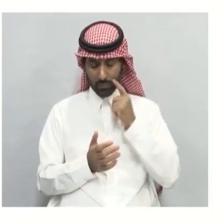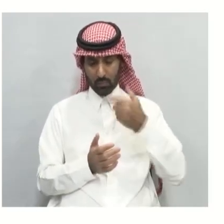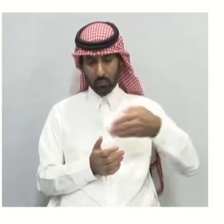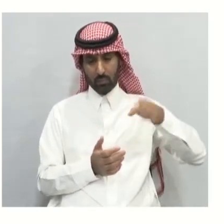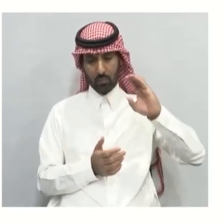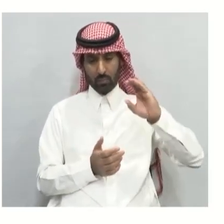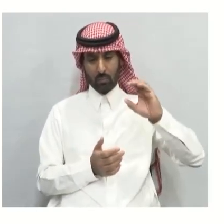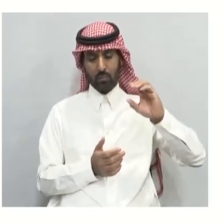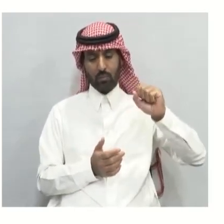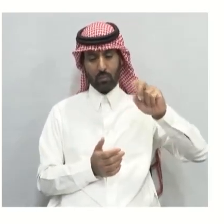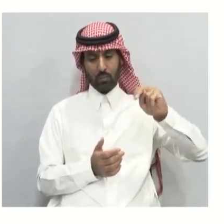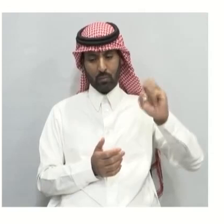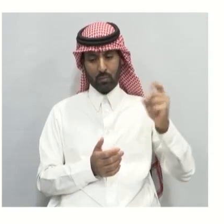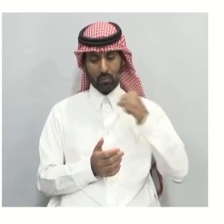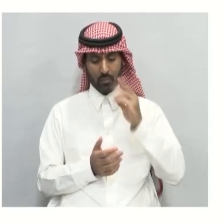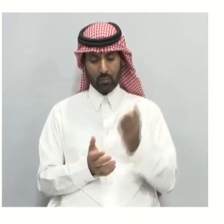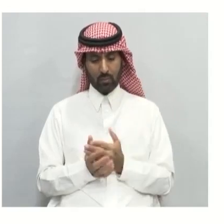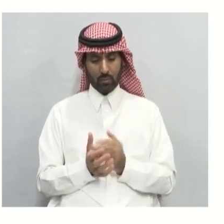in 1858.